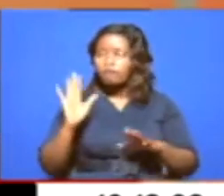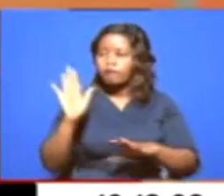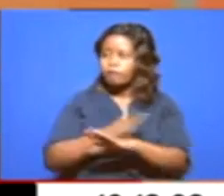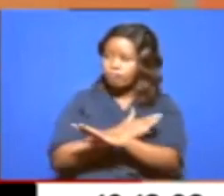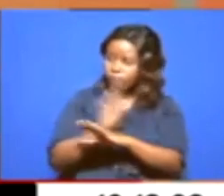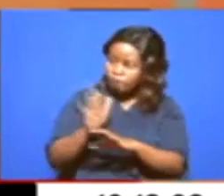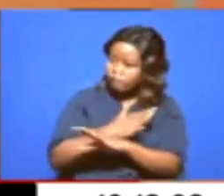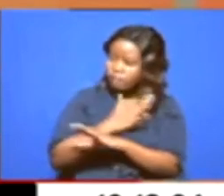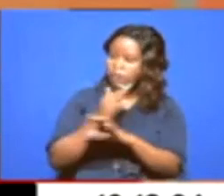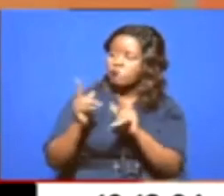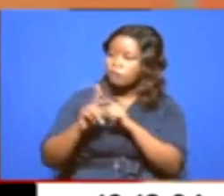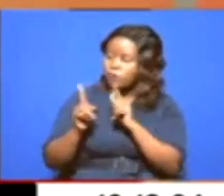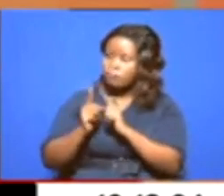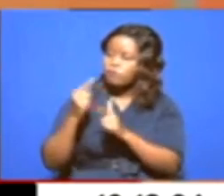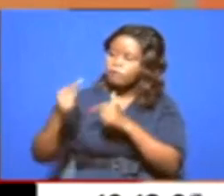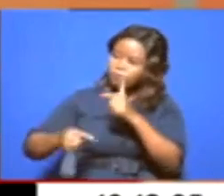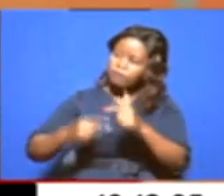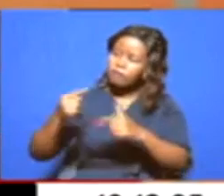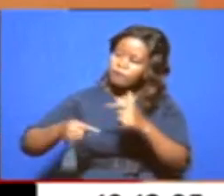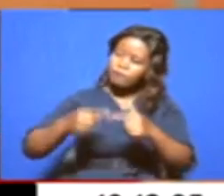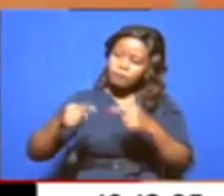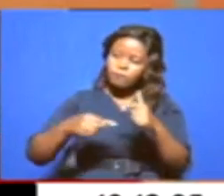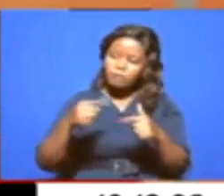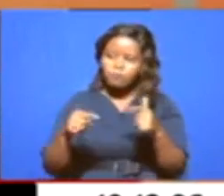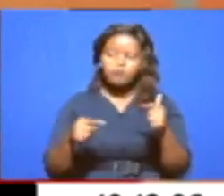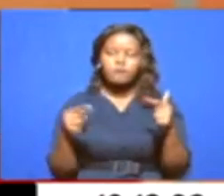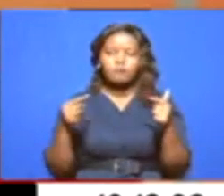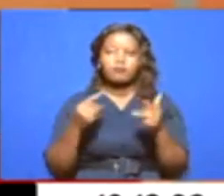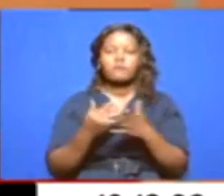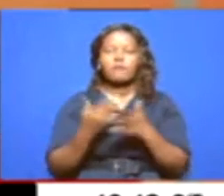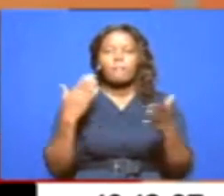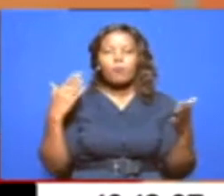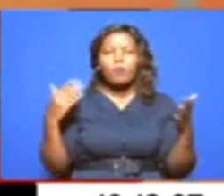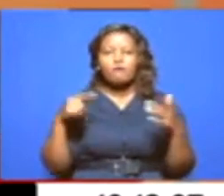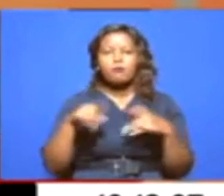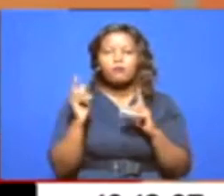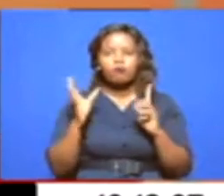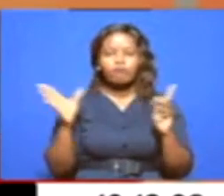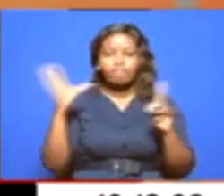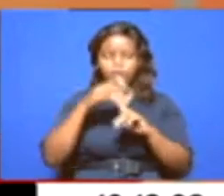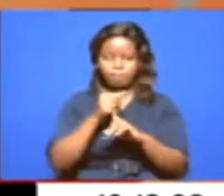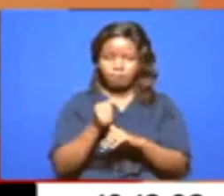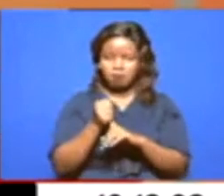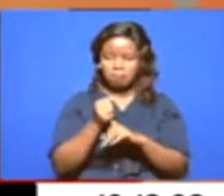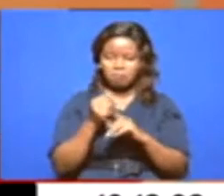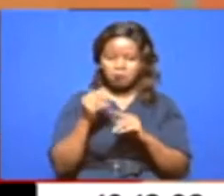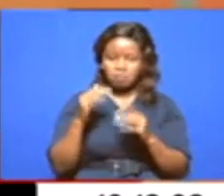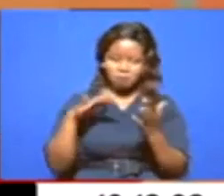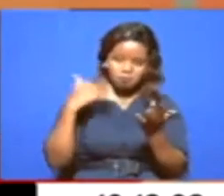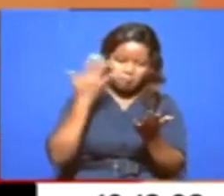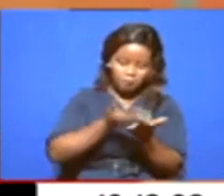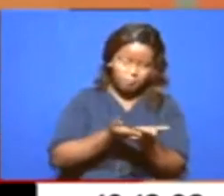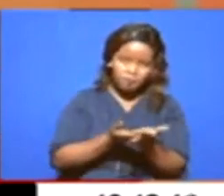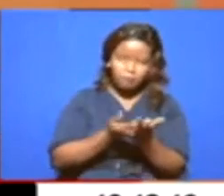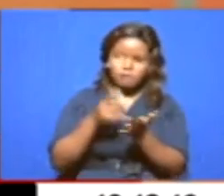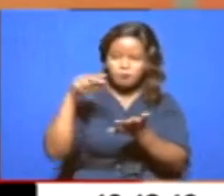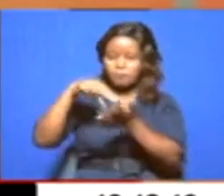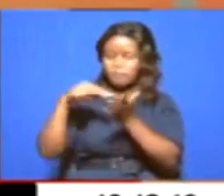then you progress all the way before you reach the starting point again. There is now where